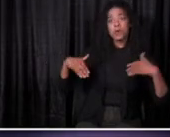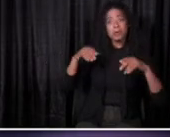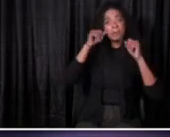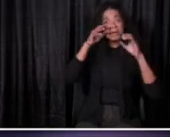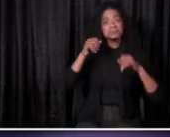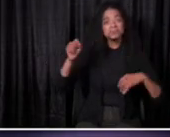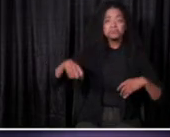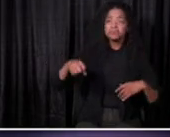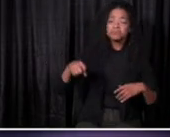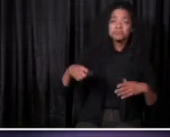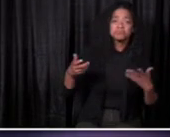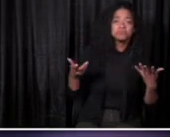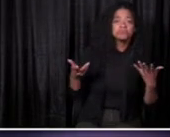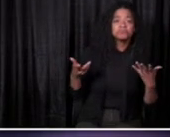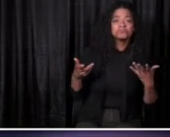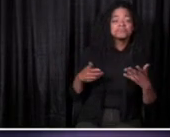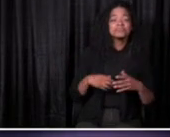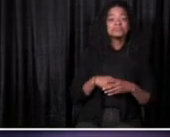The